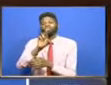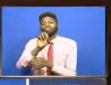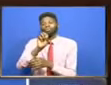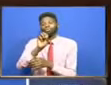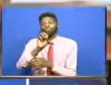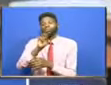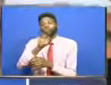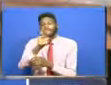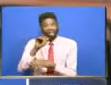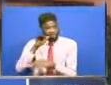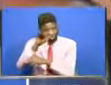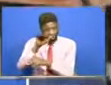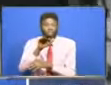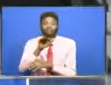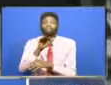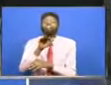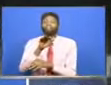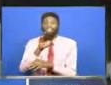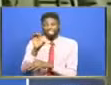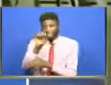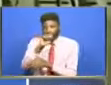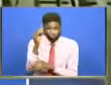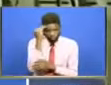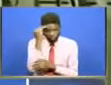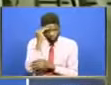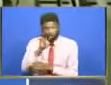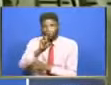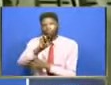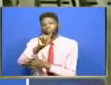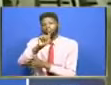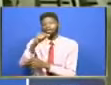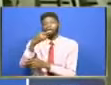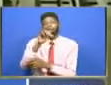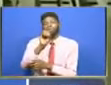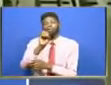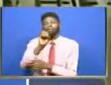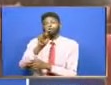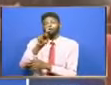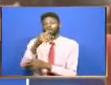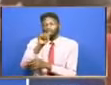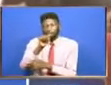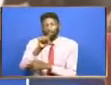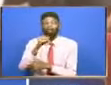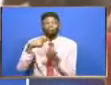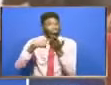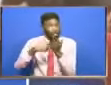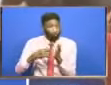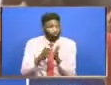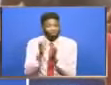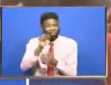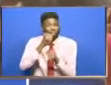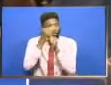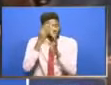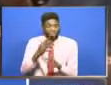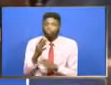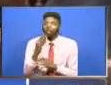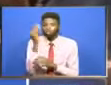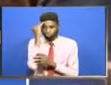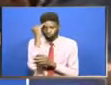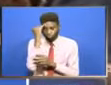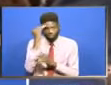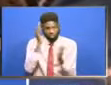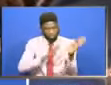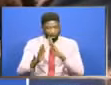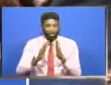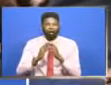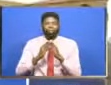Education Cabinet Secretary Professor George Magoha to consult education stakeholders in planning the reopening date of schools. Torome asked